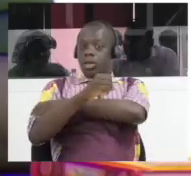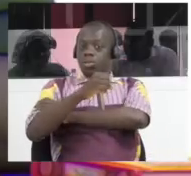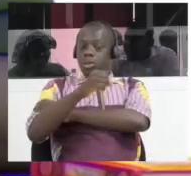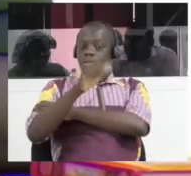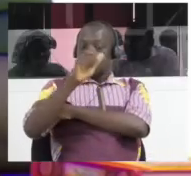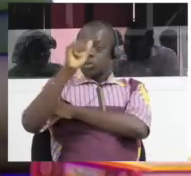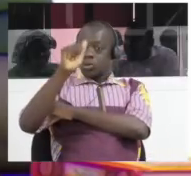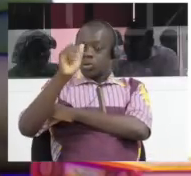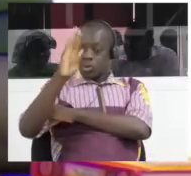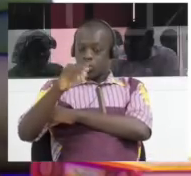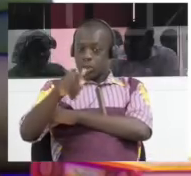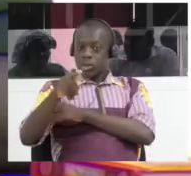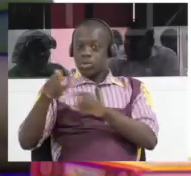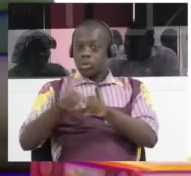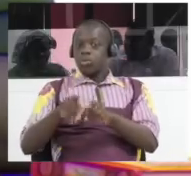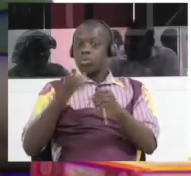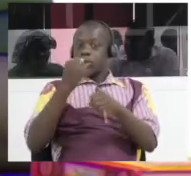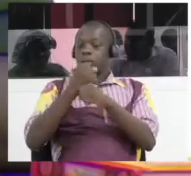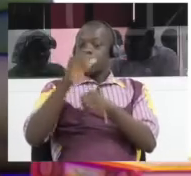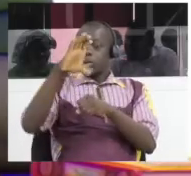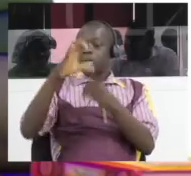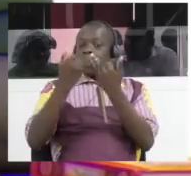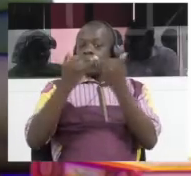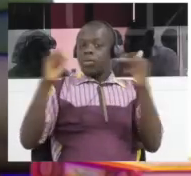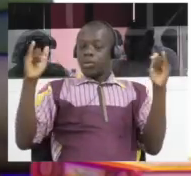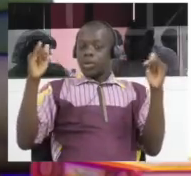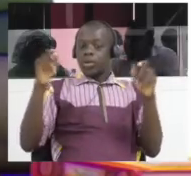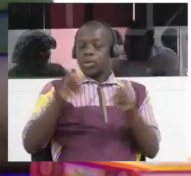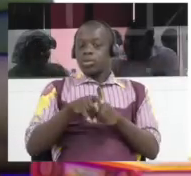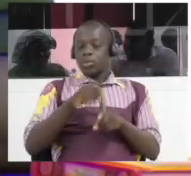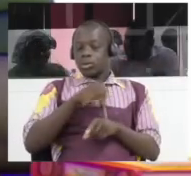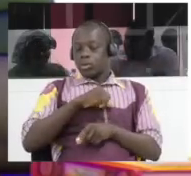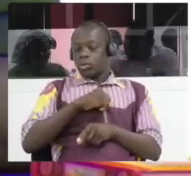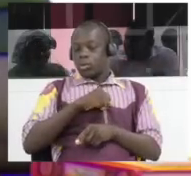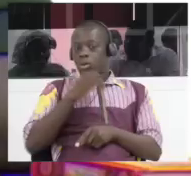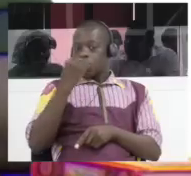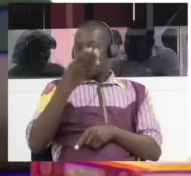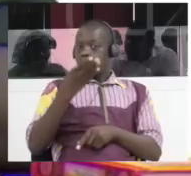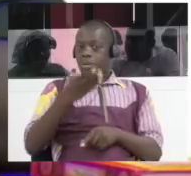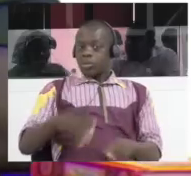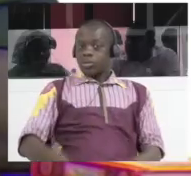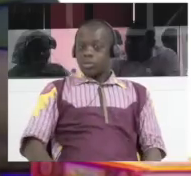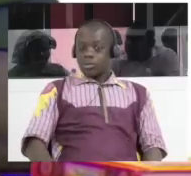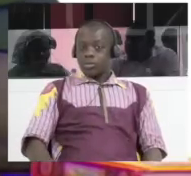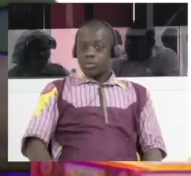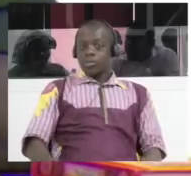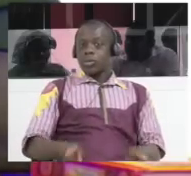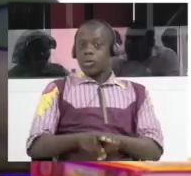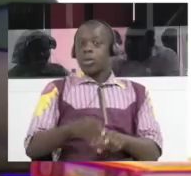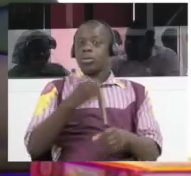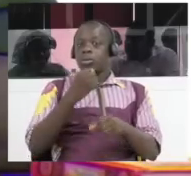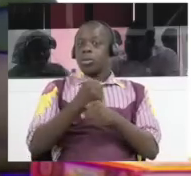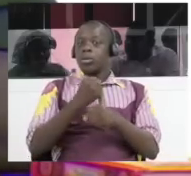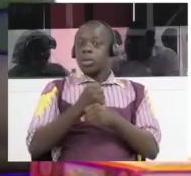have done this before. You should have liberated the country. I told him that, well, that was not, you know,